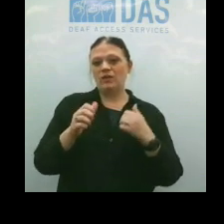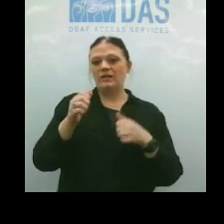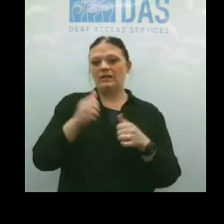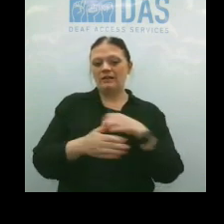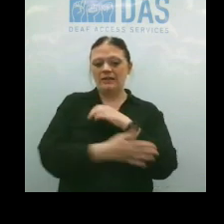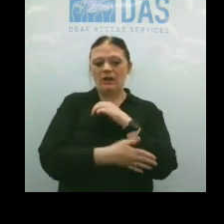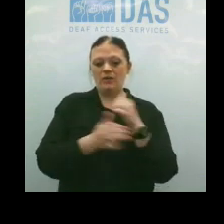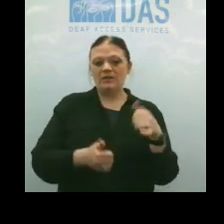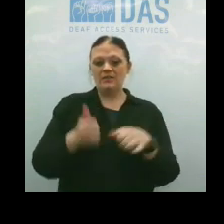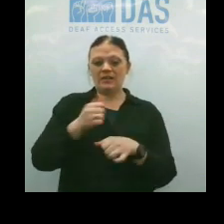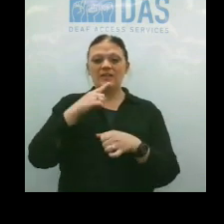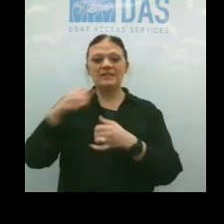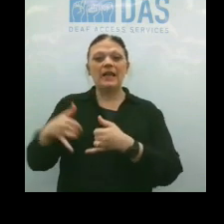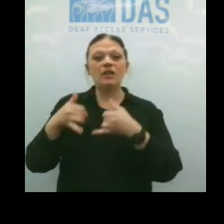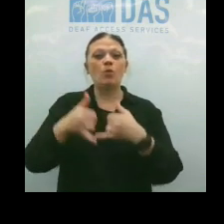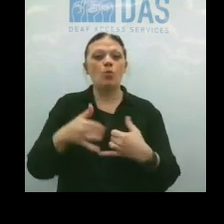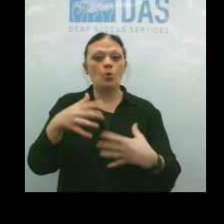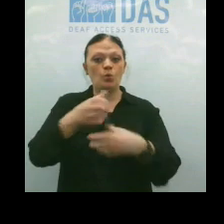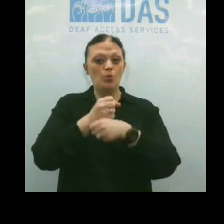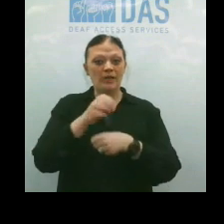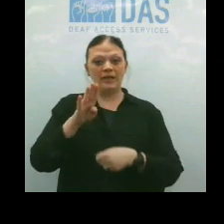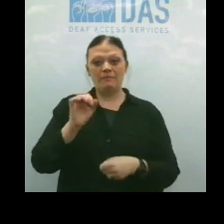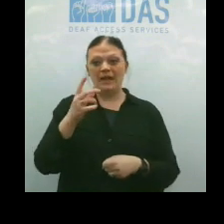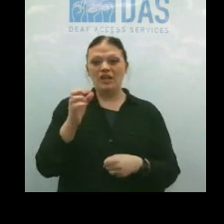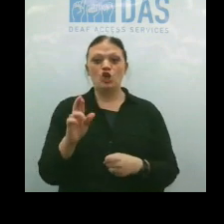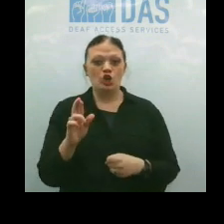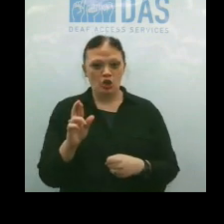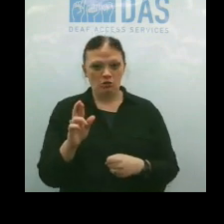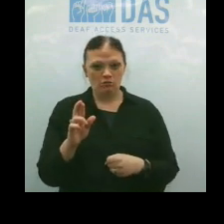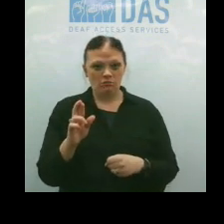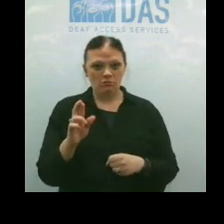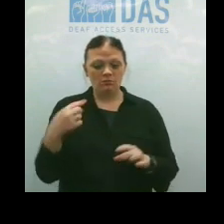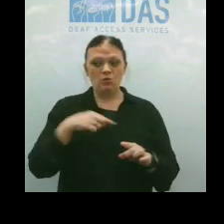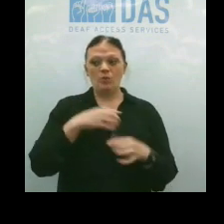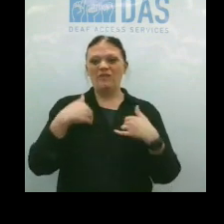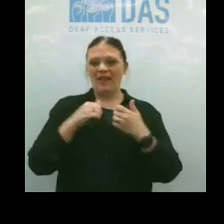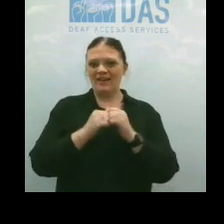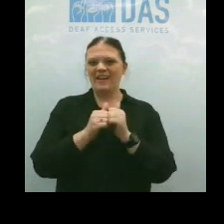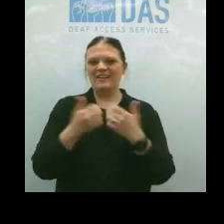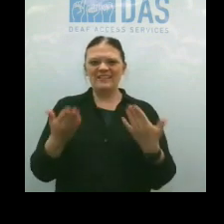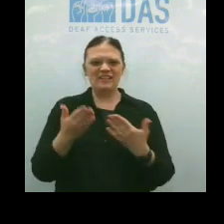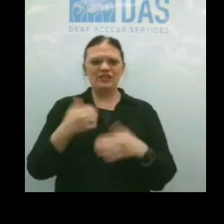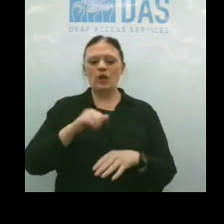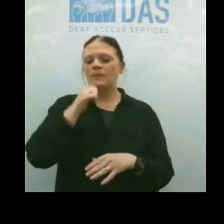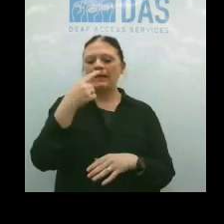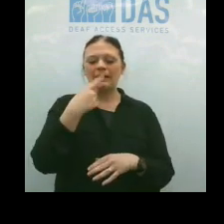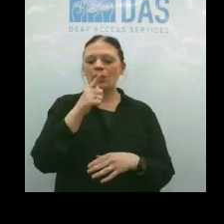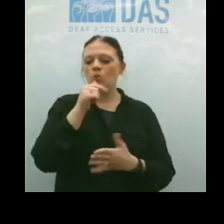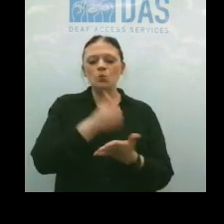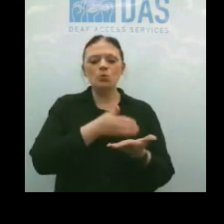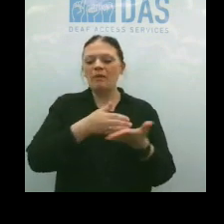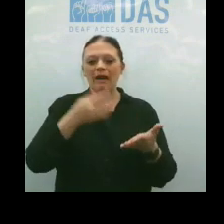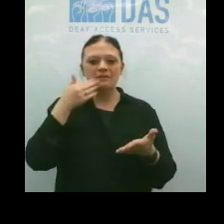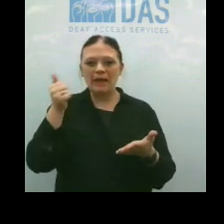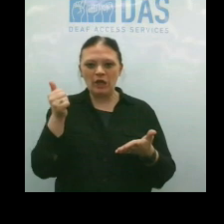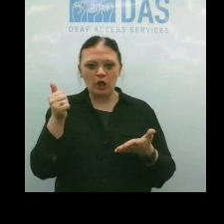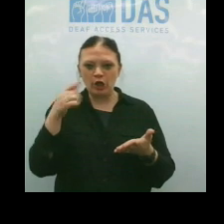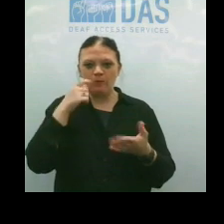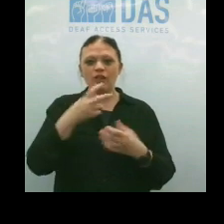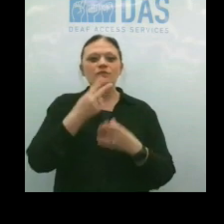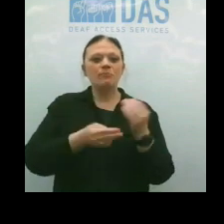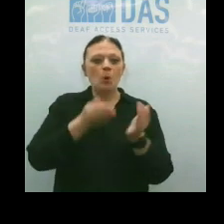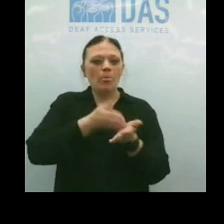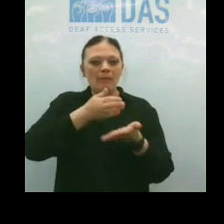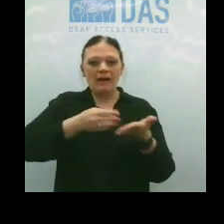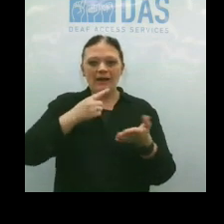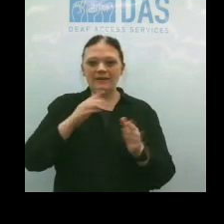an award-winning baker. And so we've had contests here. I'm not going to tell you whose pie is better because both their pies are